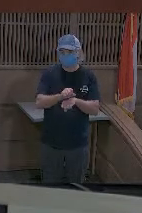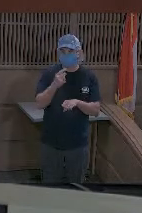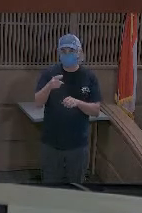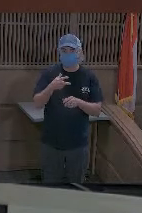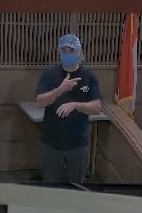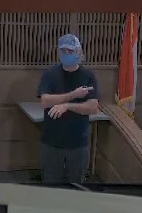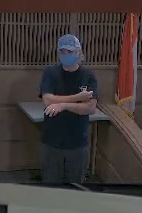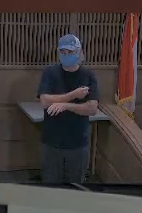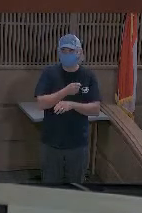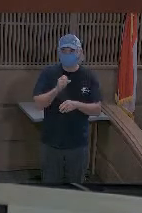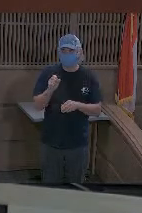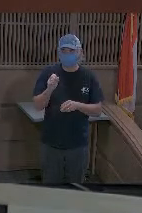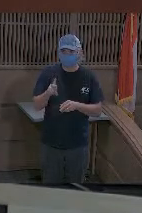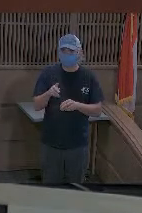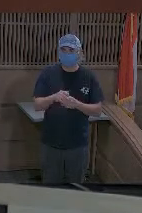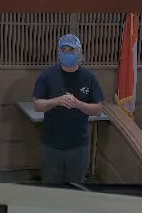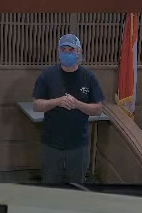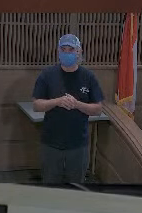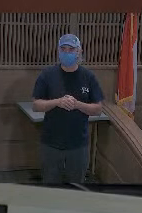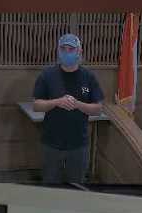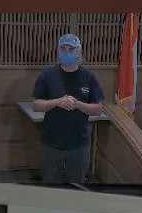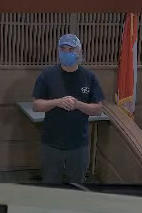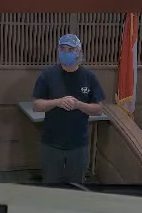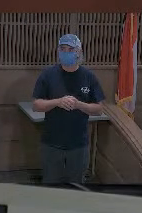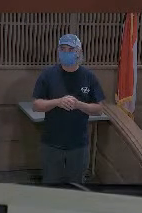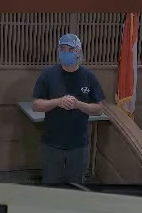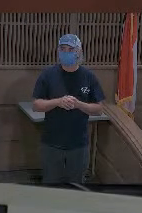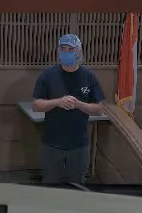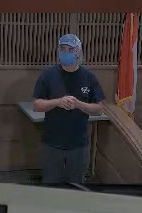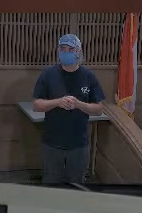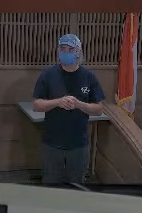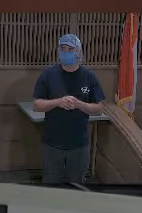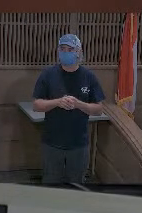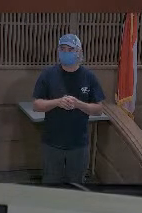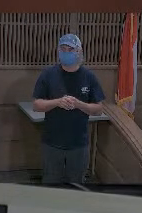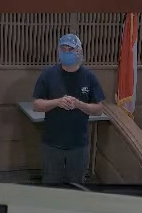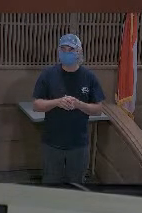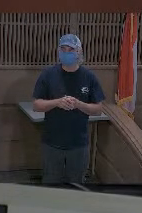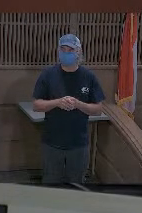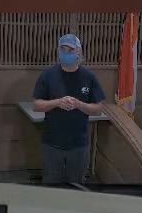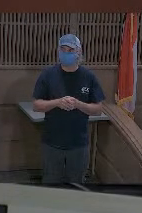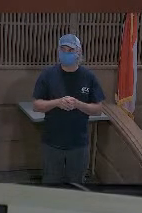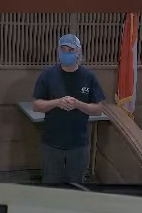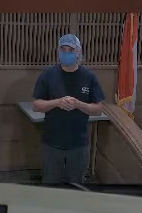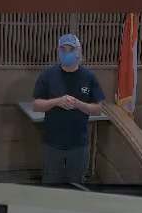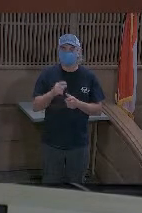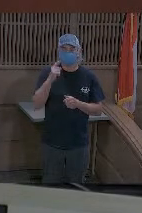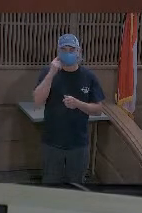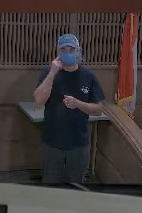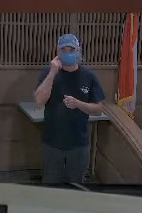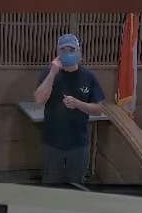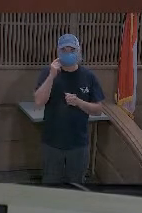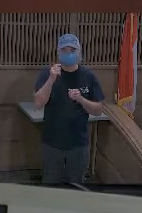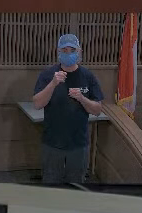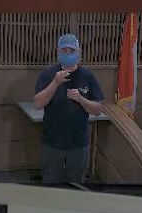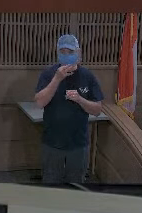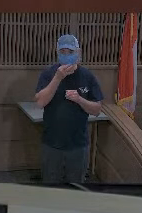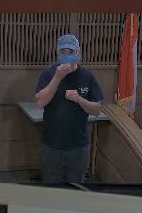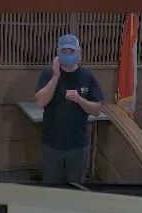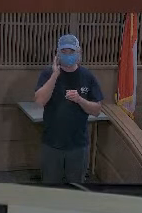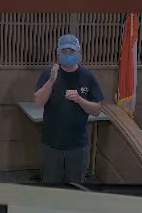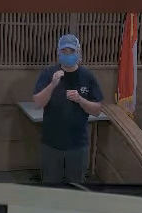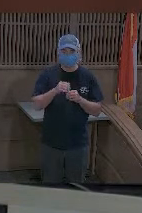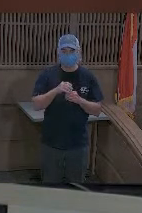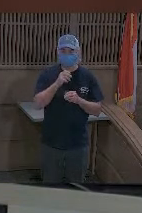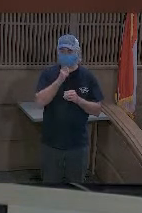is likely that the emergency use authorization will be granted for children ages 5 to 11 shortly, and we're working on a plan to ensure